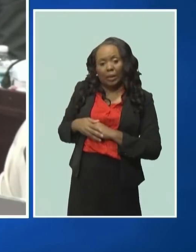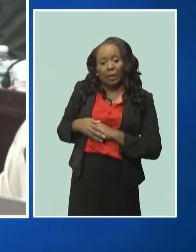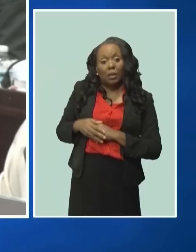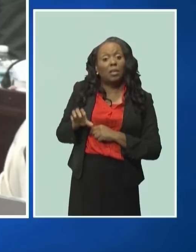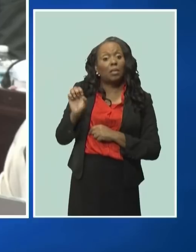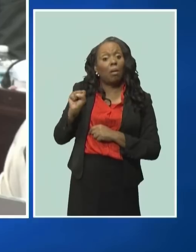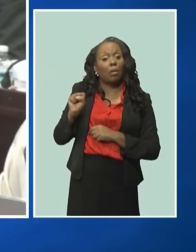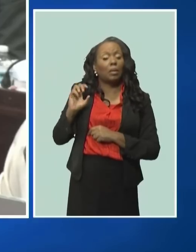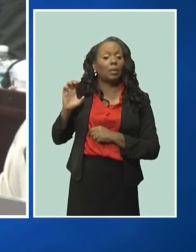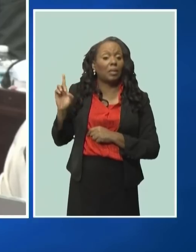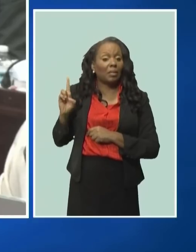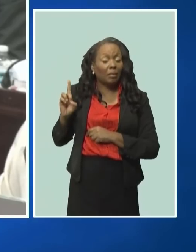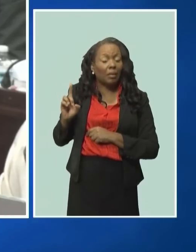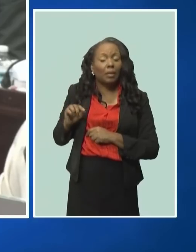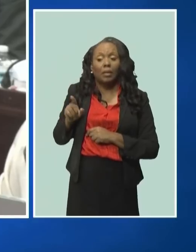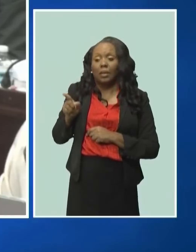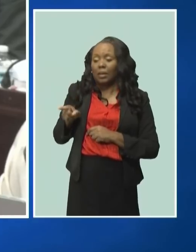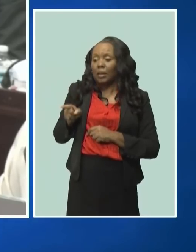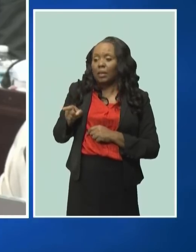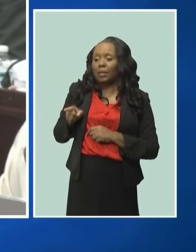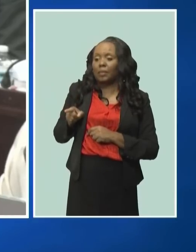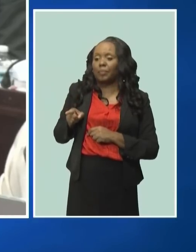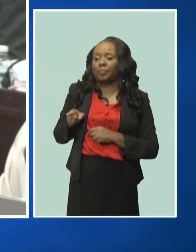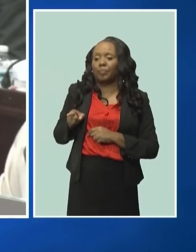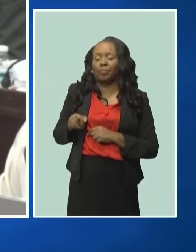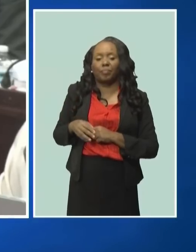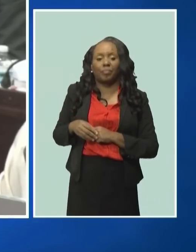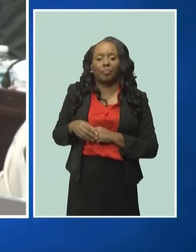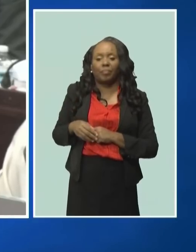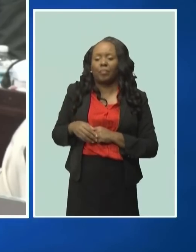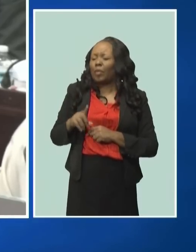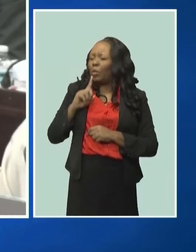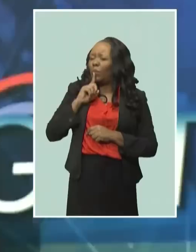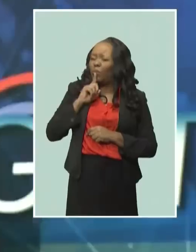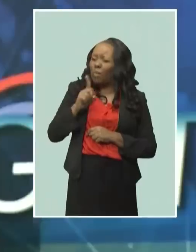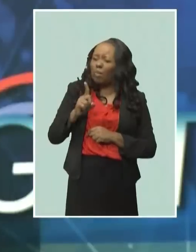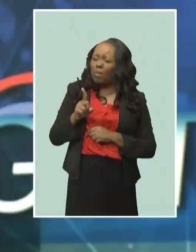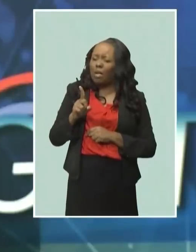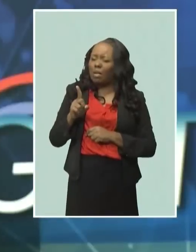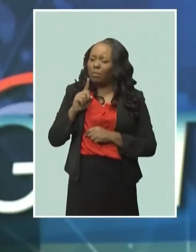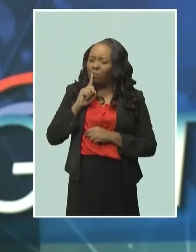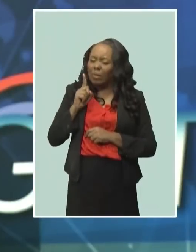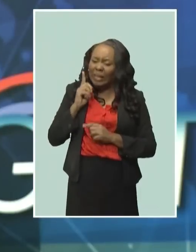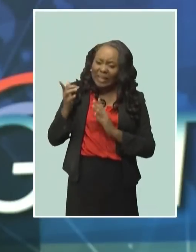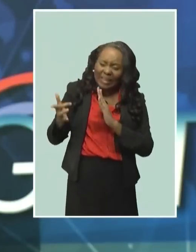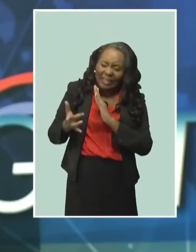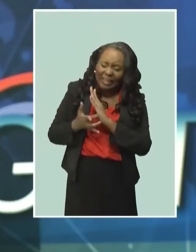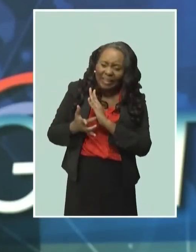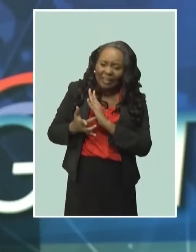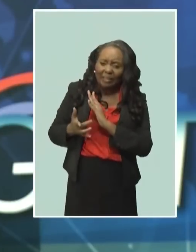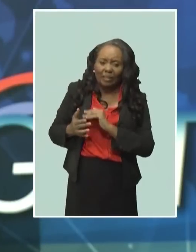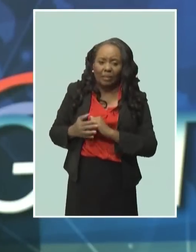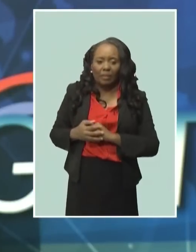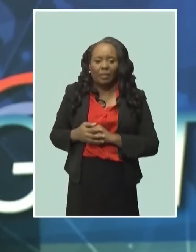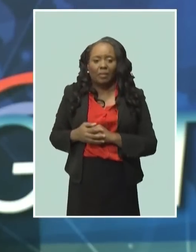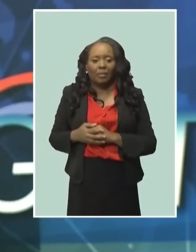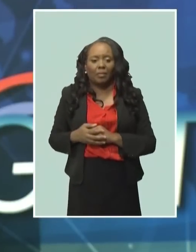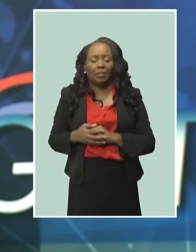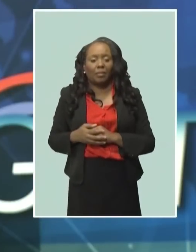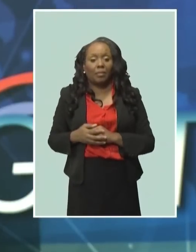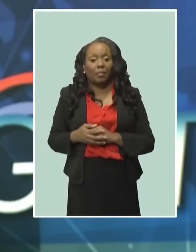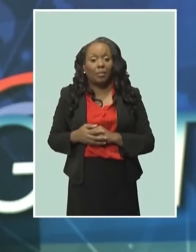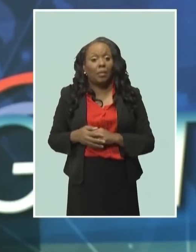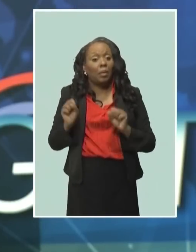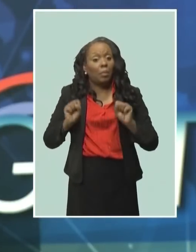Scotland District is highly technical. Well, there may soon be additional opportunities